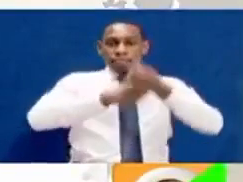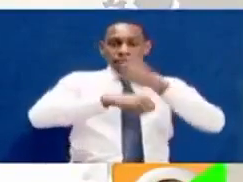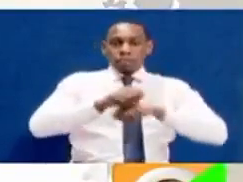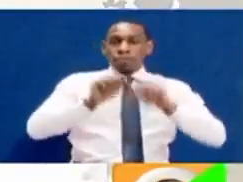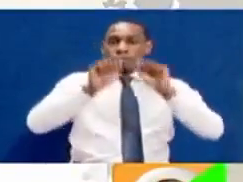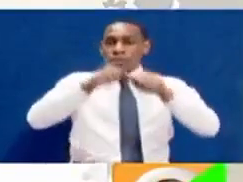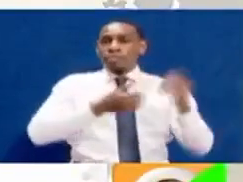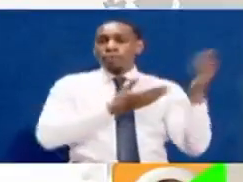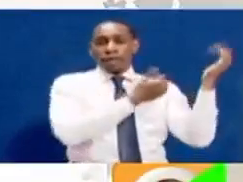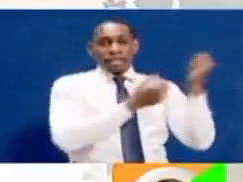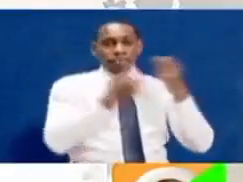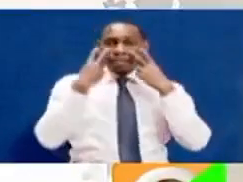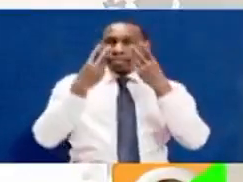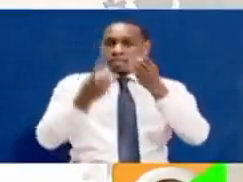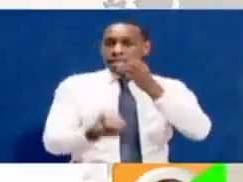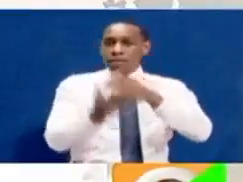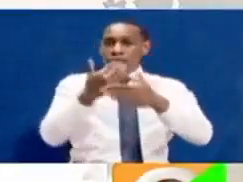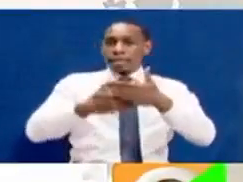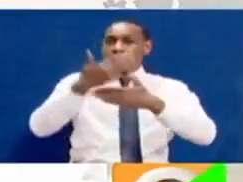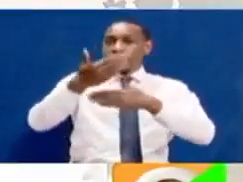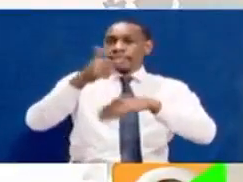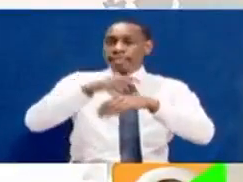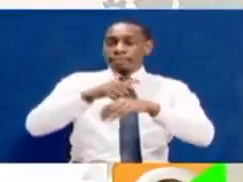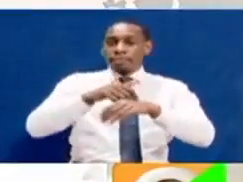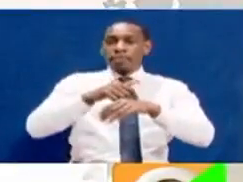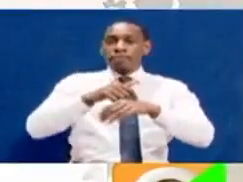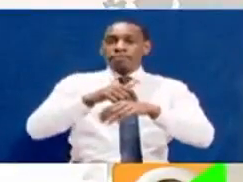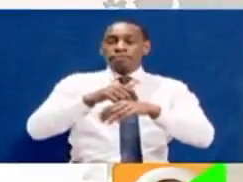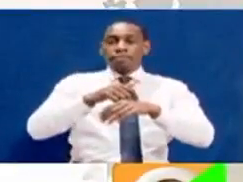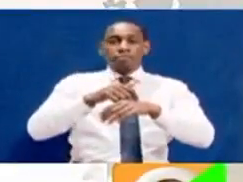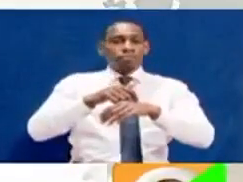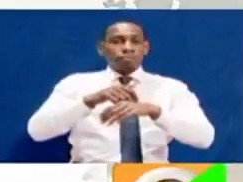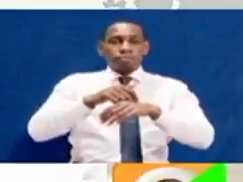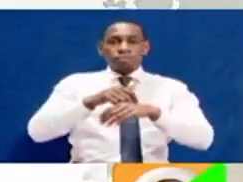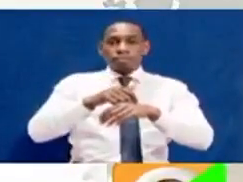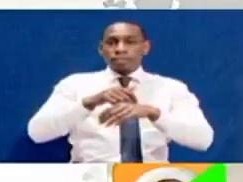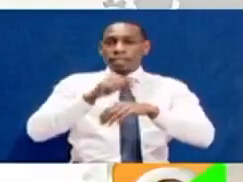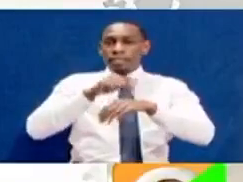expect to see in place the next time you are at one of, you know, the